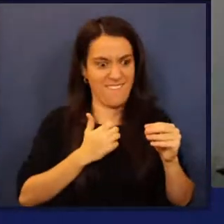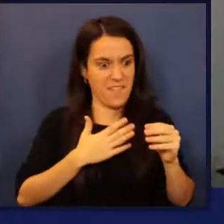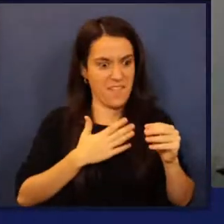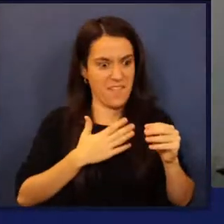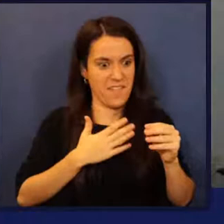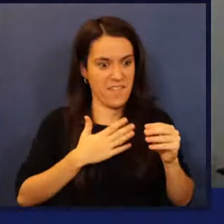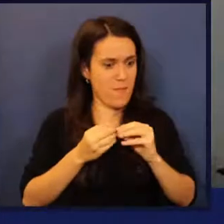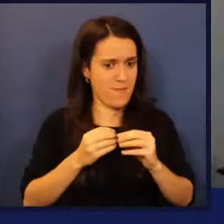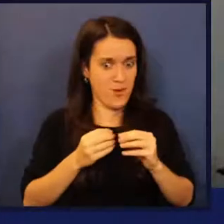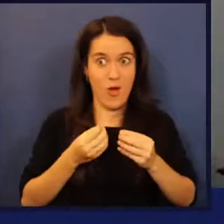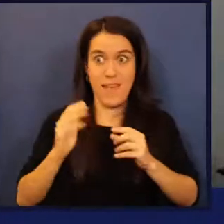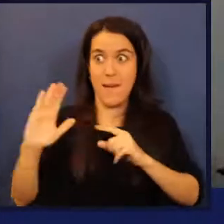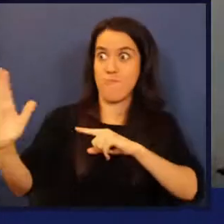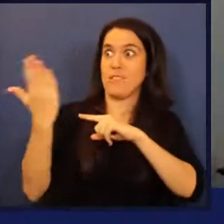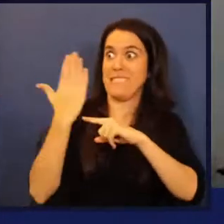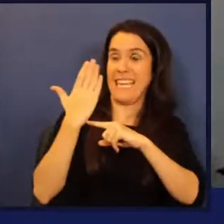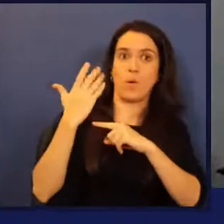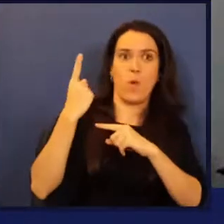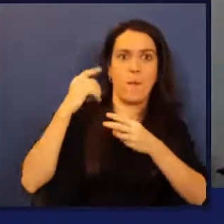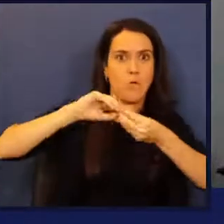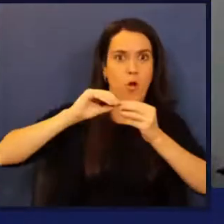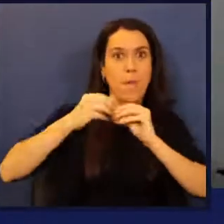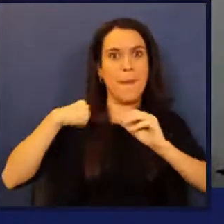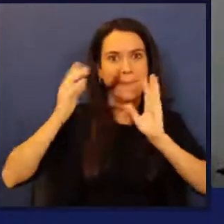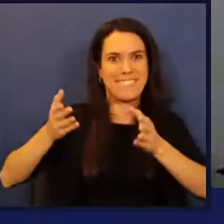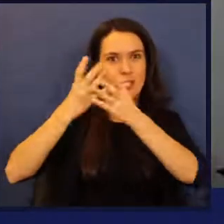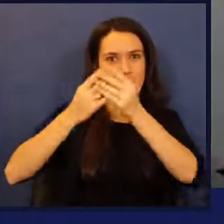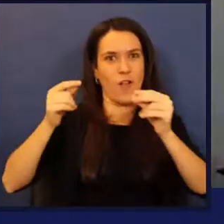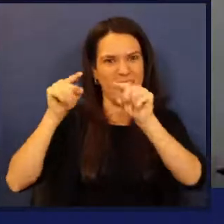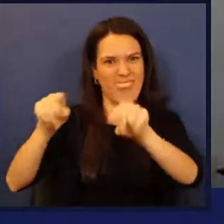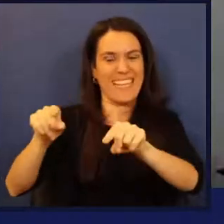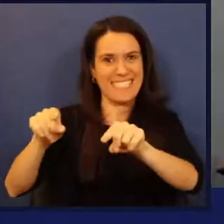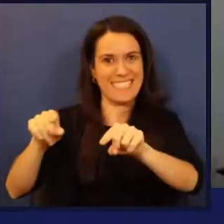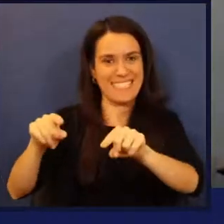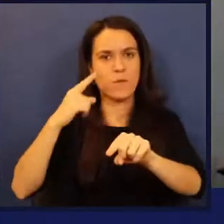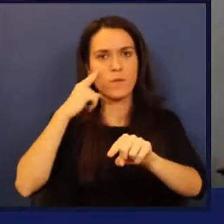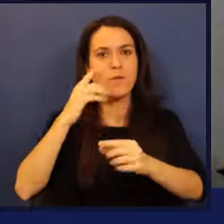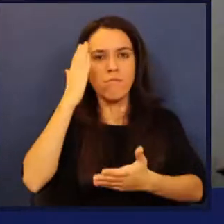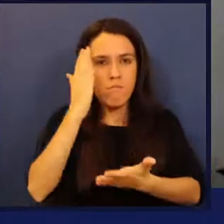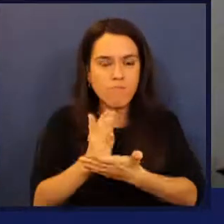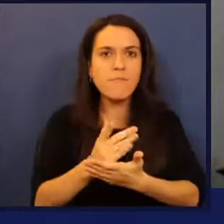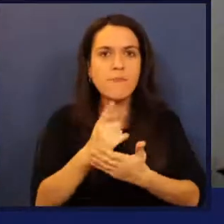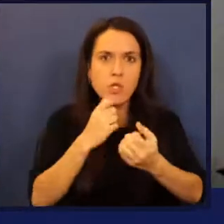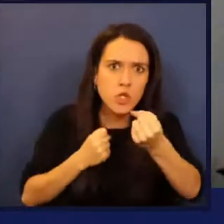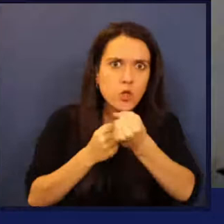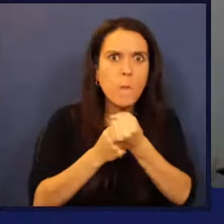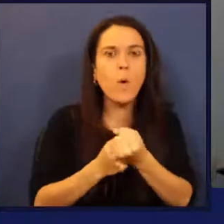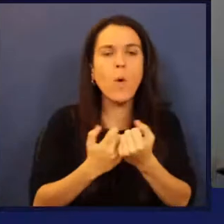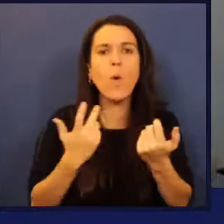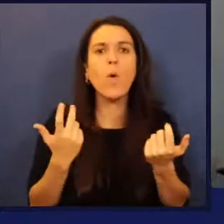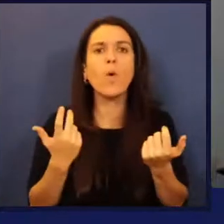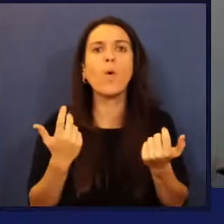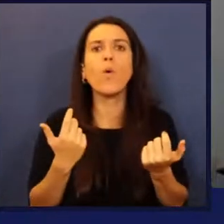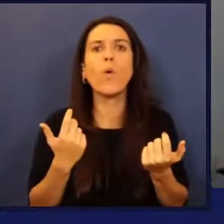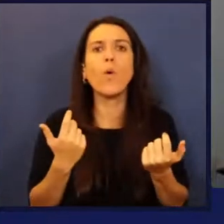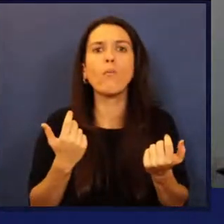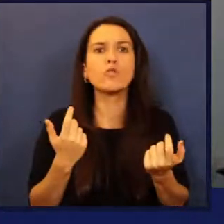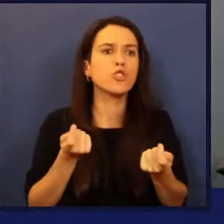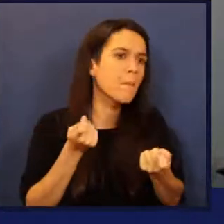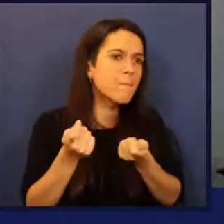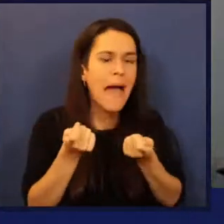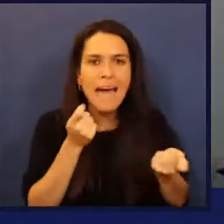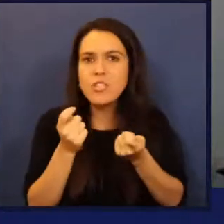been presented to us. So we need to make sure that we have executive support or even just managerial